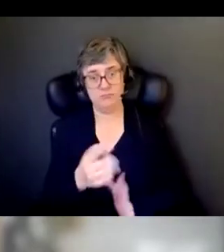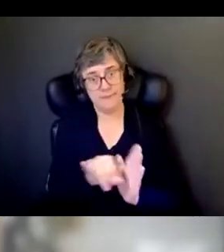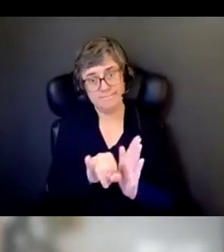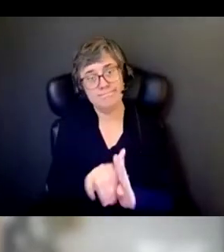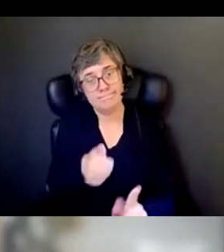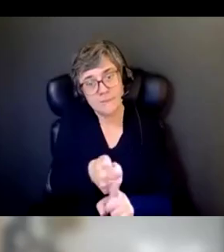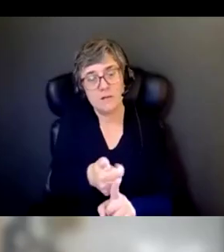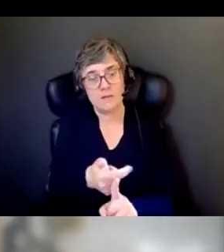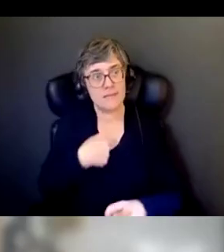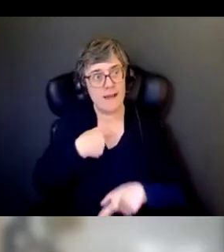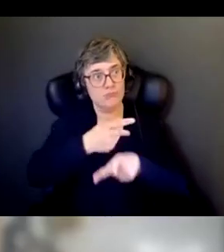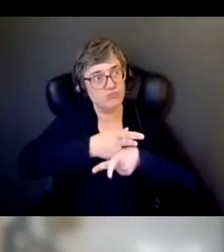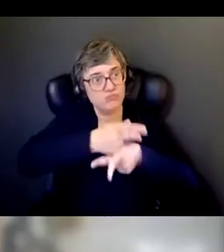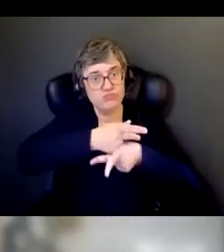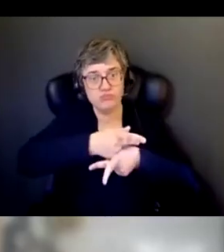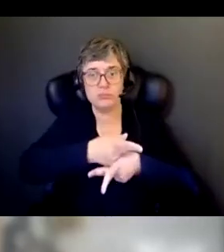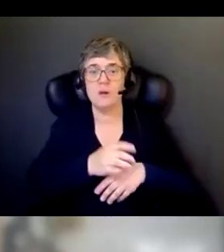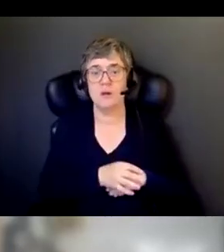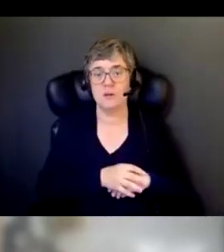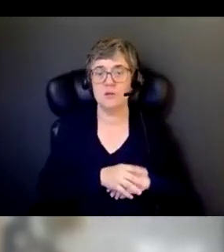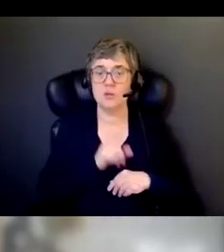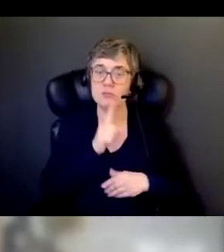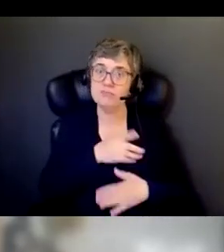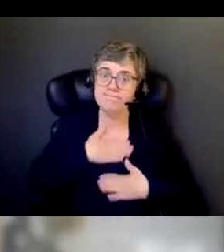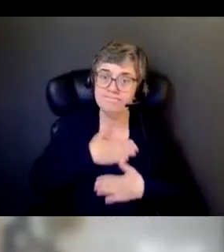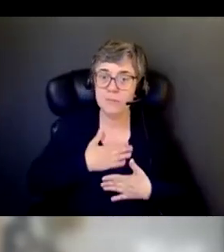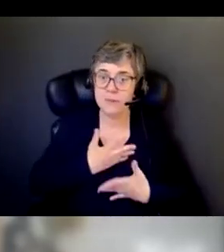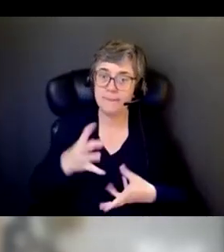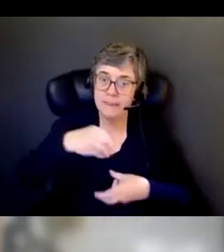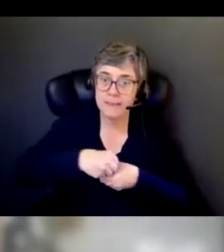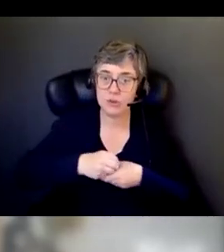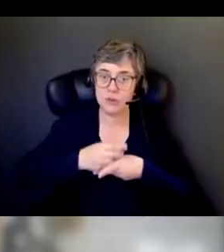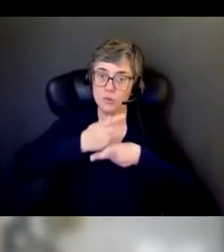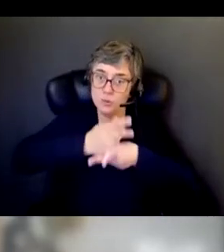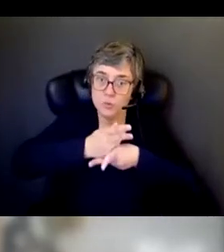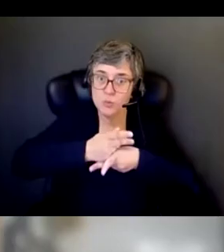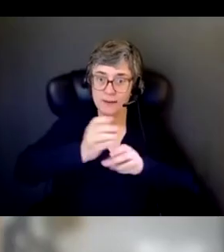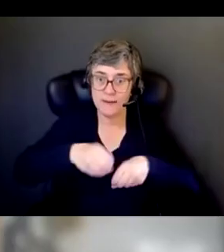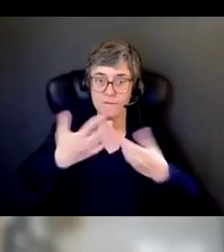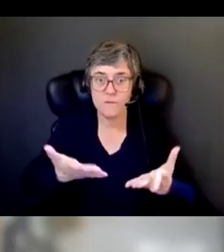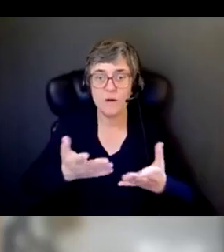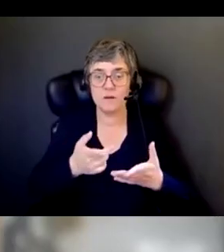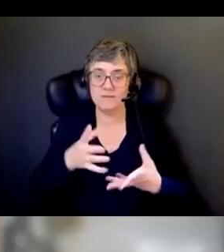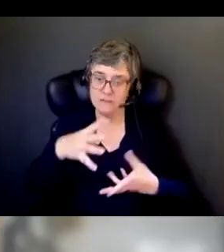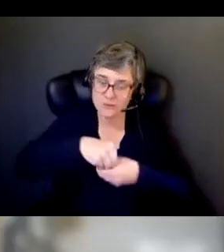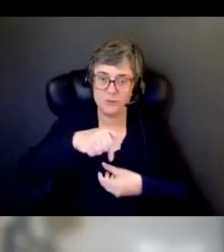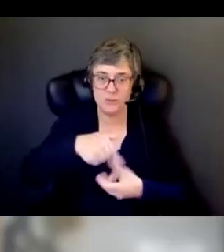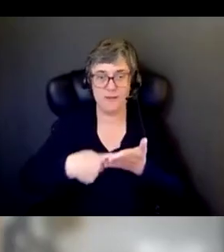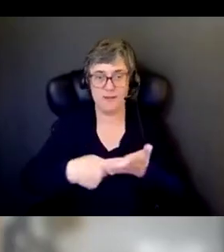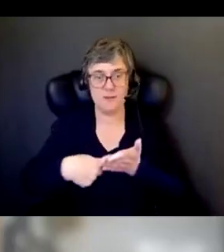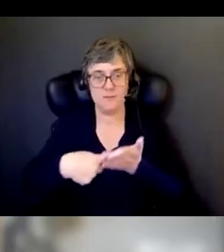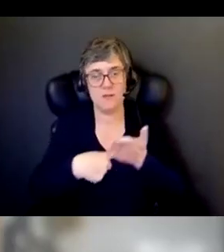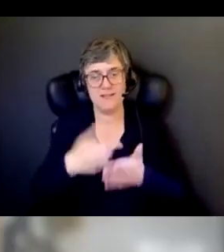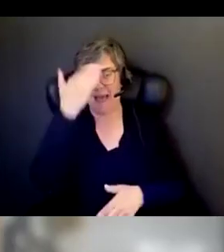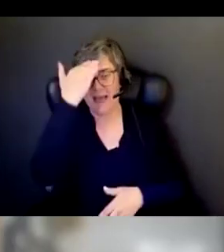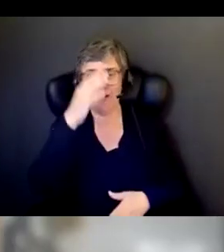discussion. Certainly we know that ageism, cognitive changes, social isolation, financial dependency, all of those factors that